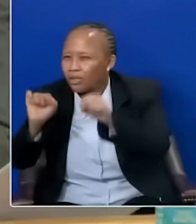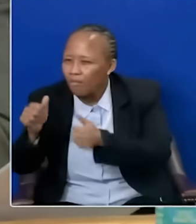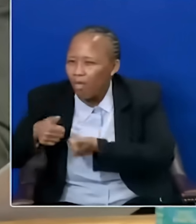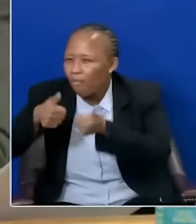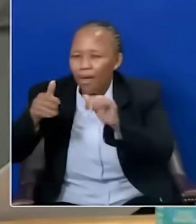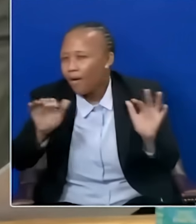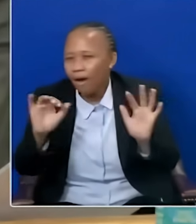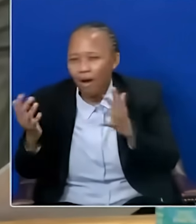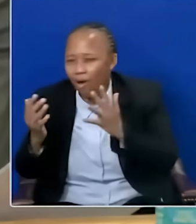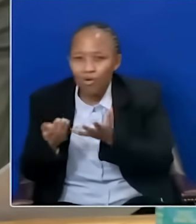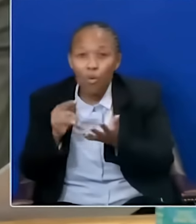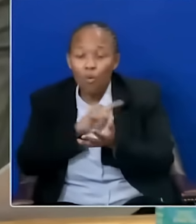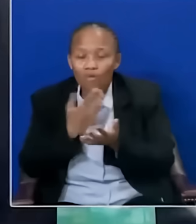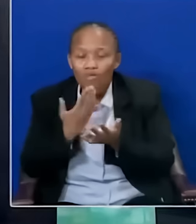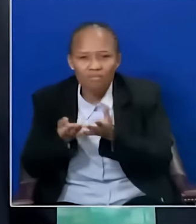would have happened?